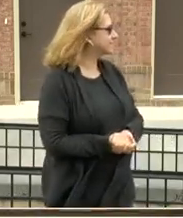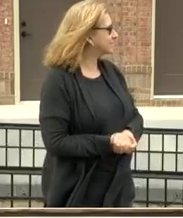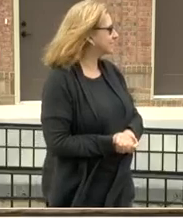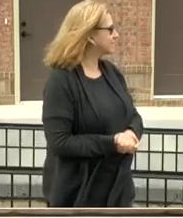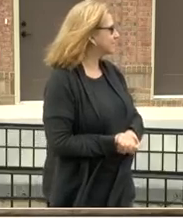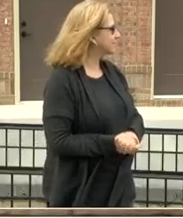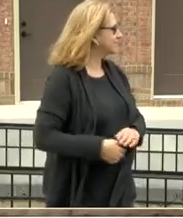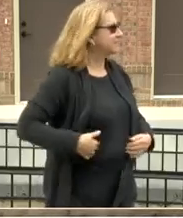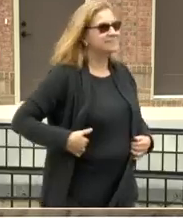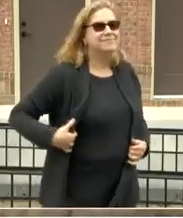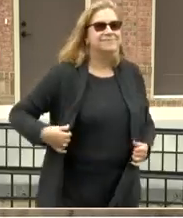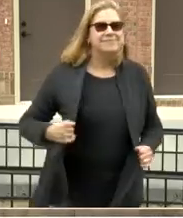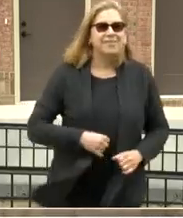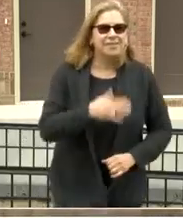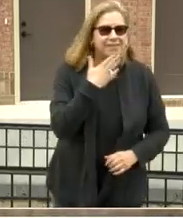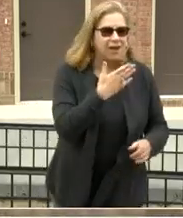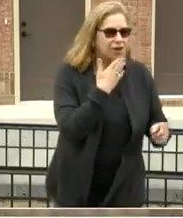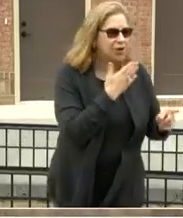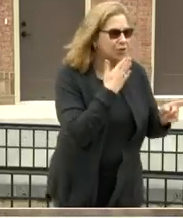Thank you, Deputy Mayor.